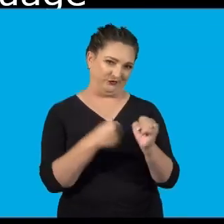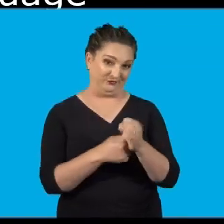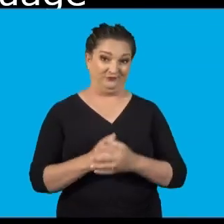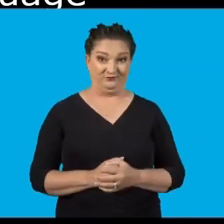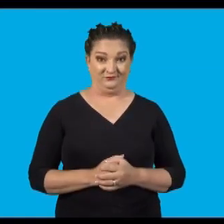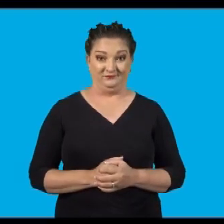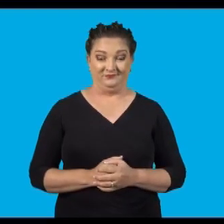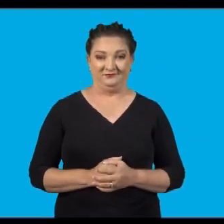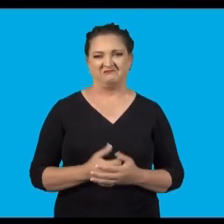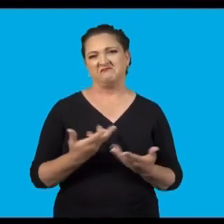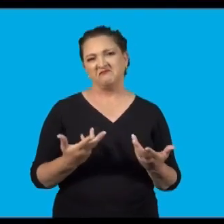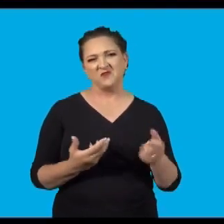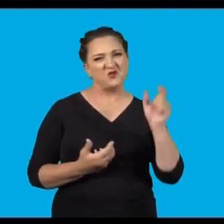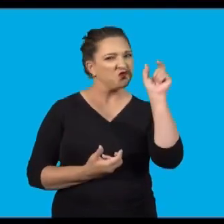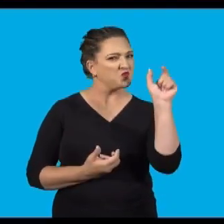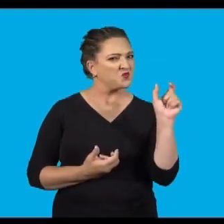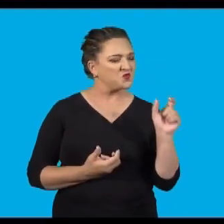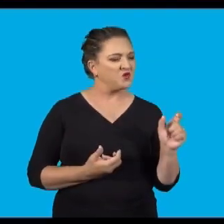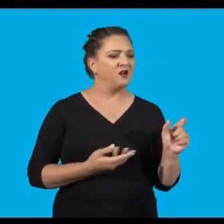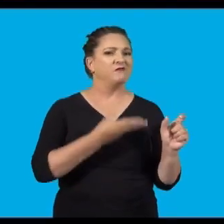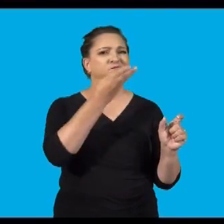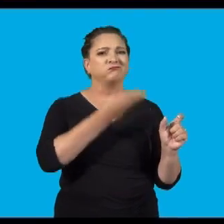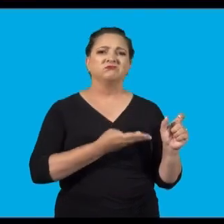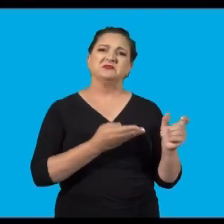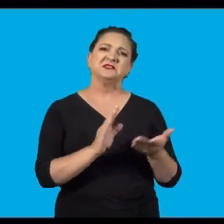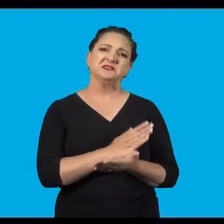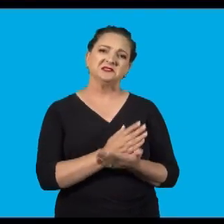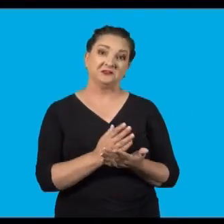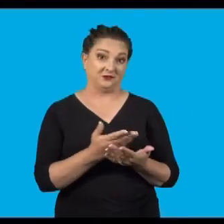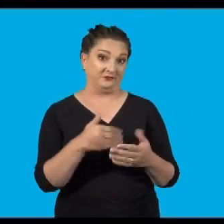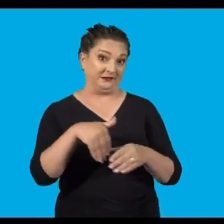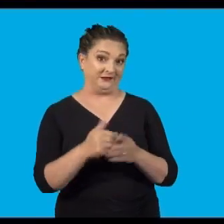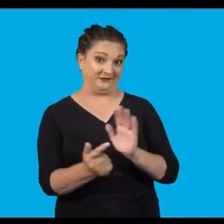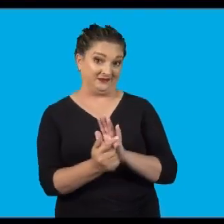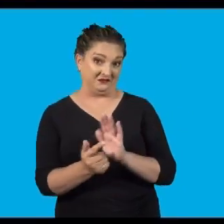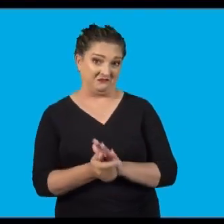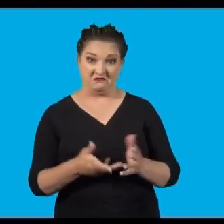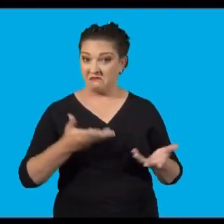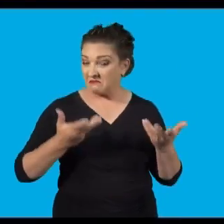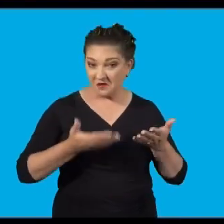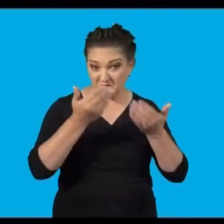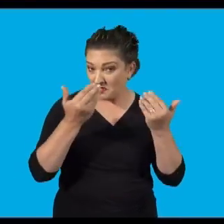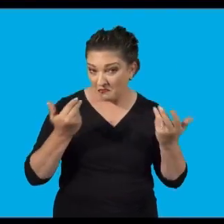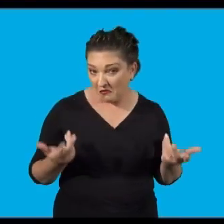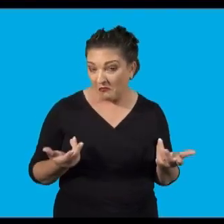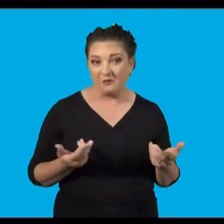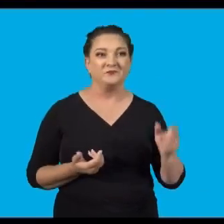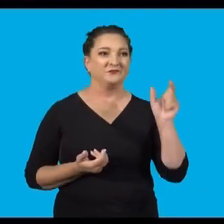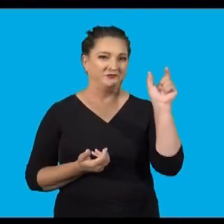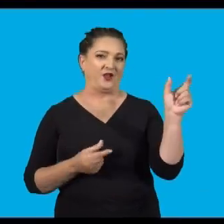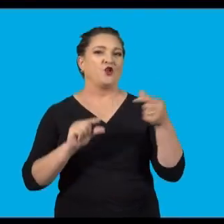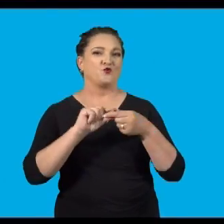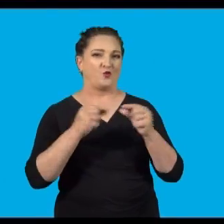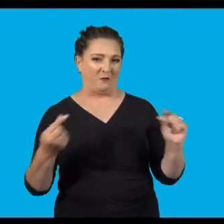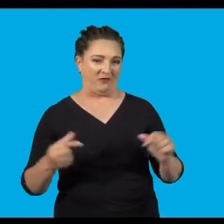right. Now, some of the keywords that you're going to encounter in the lesson, all right, that you might not be familiar with are